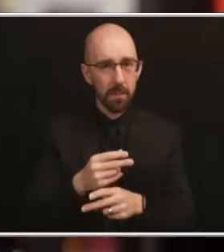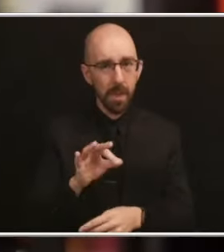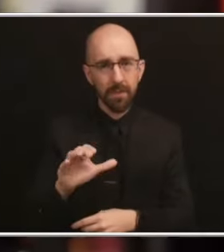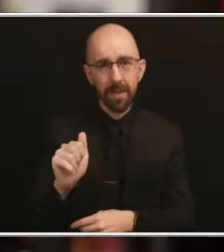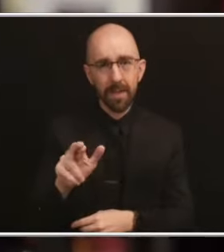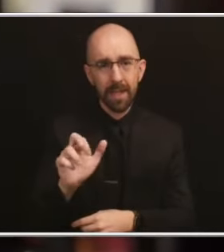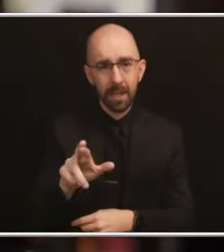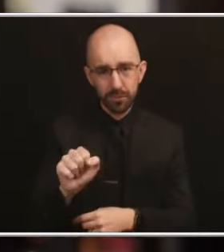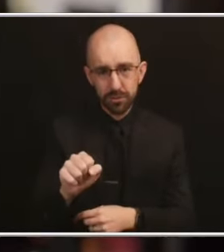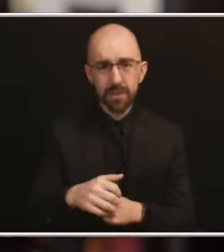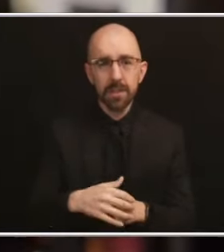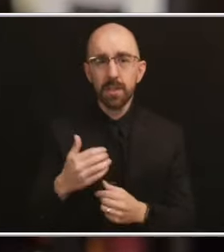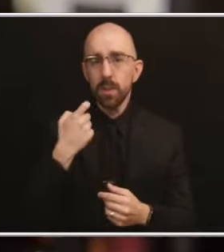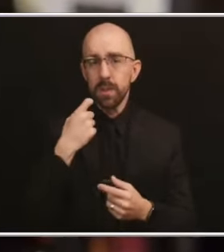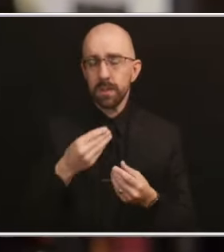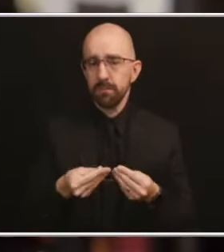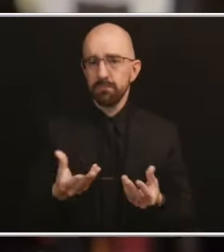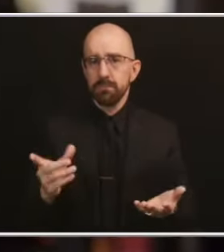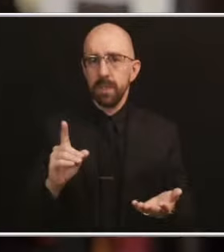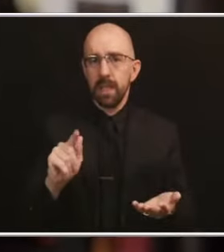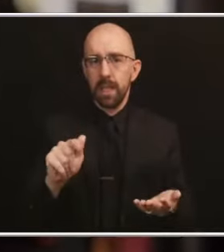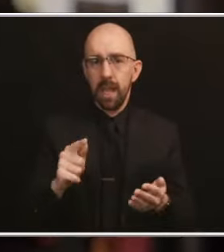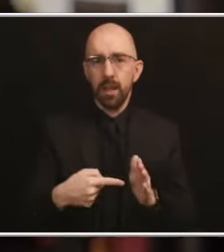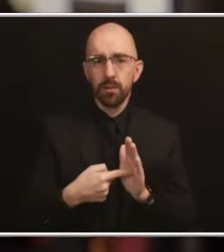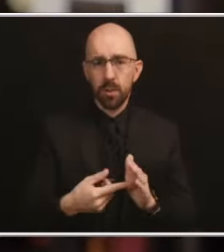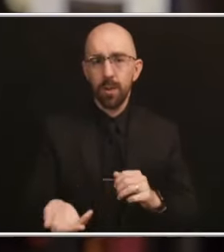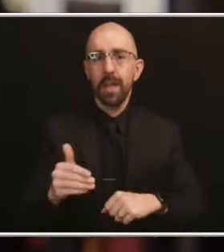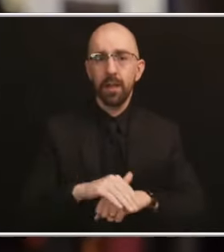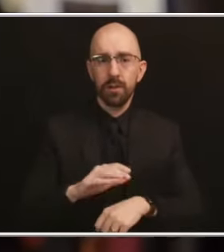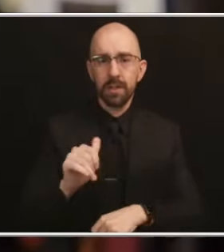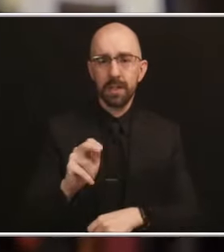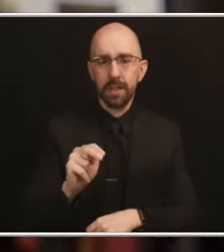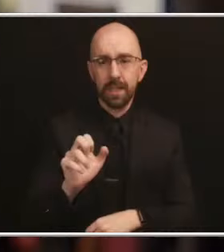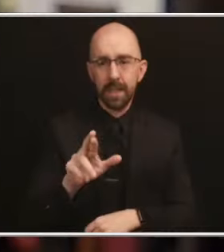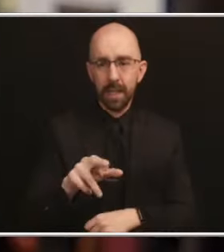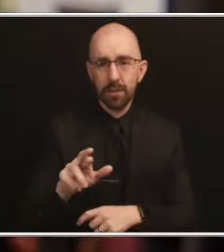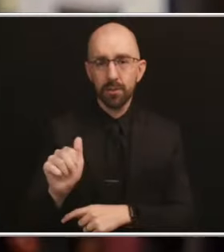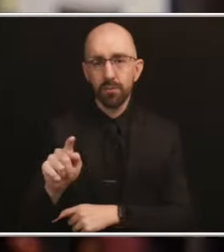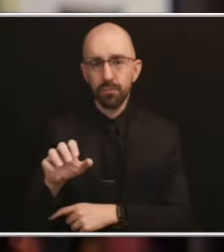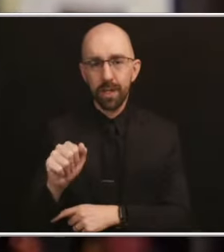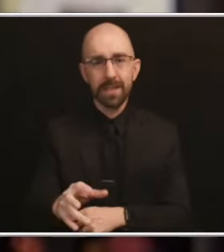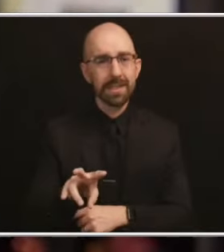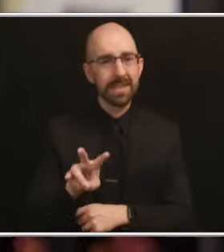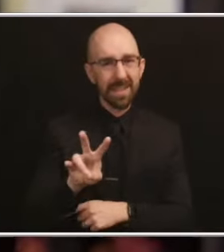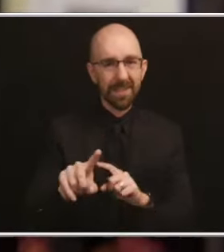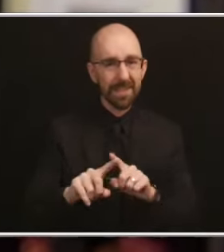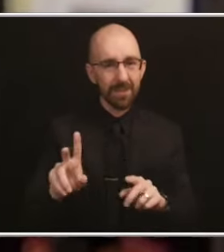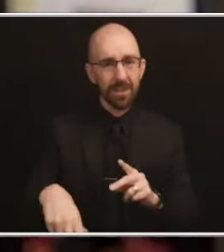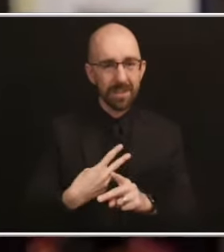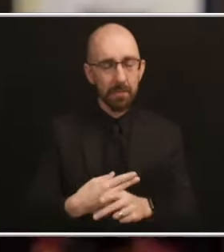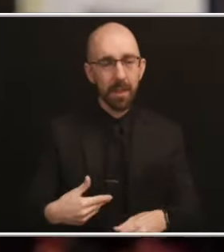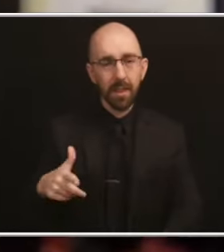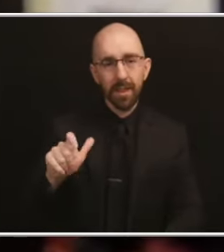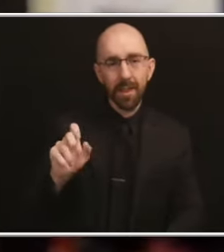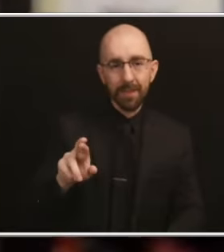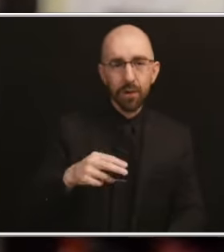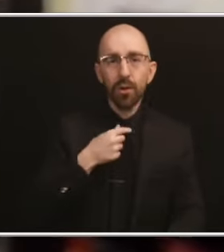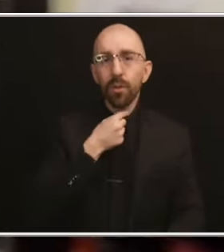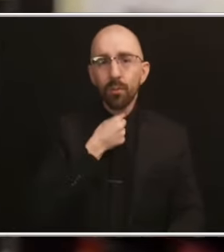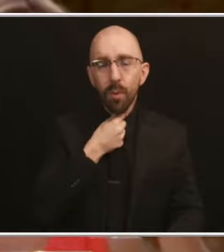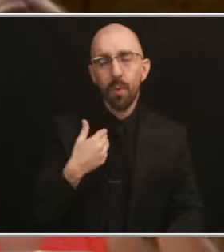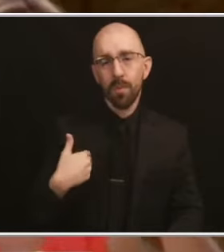data reveals an increase in cancer rates in at least 7 different types of cancer: liver, throat, and breast cancer, just to